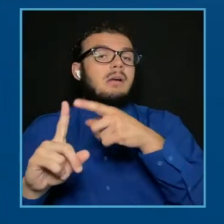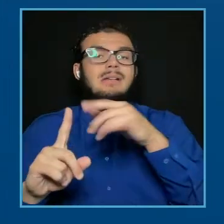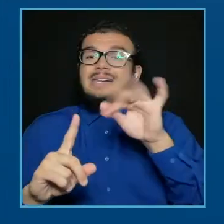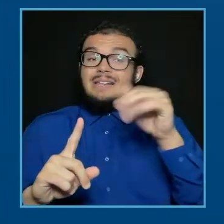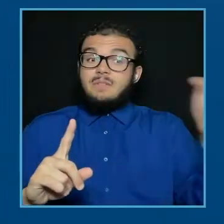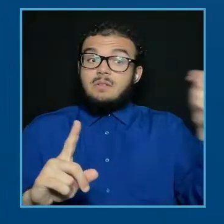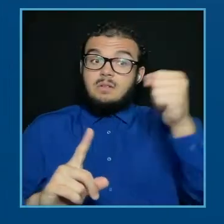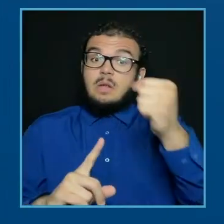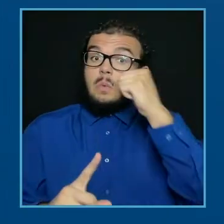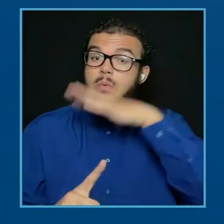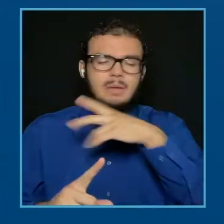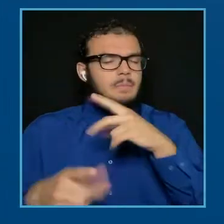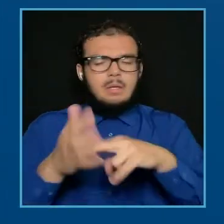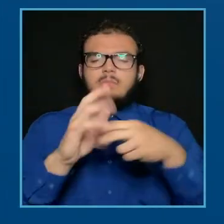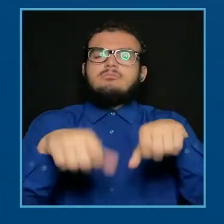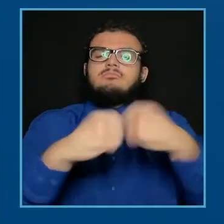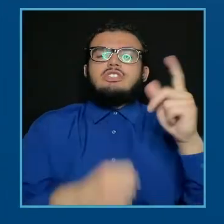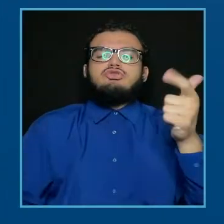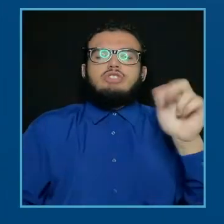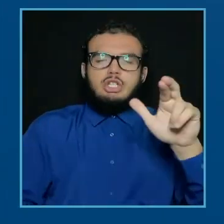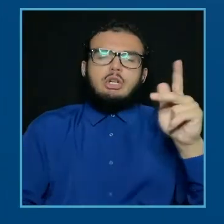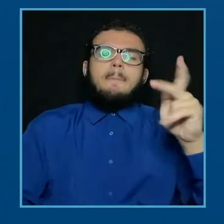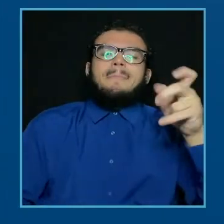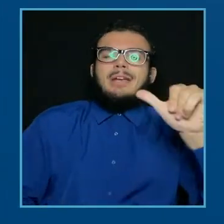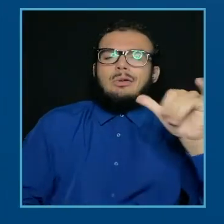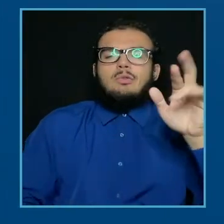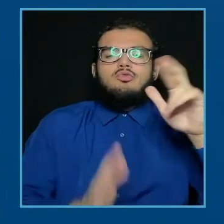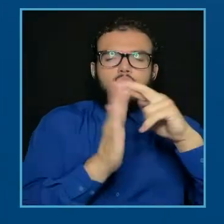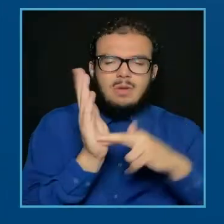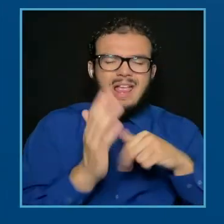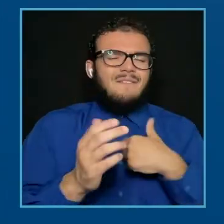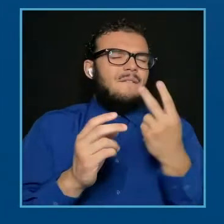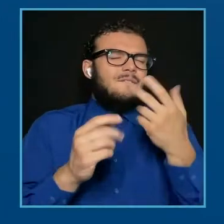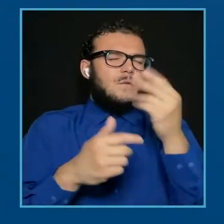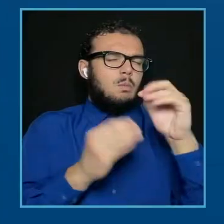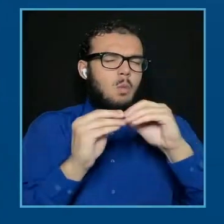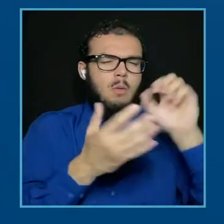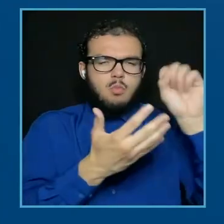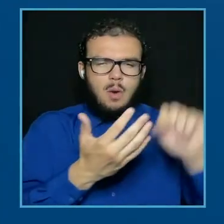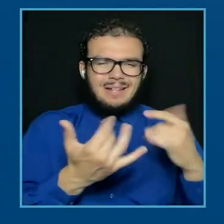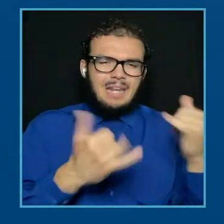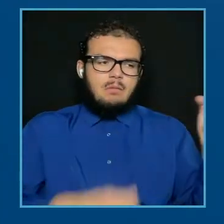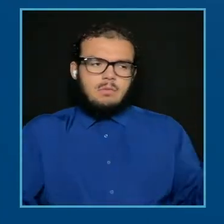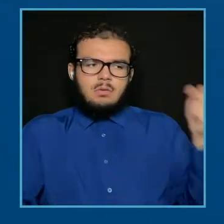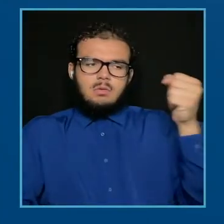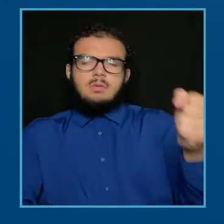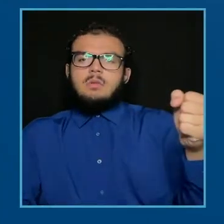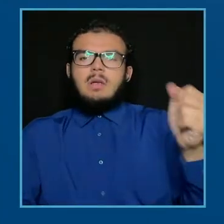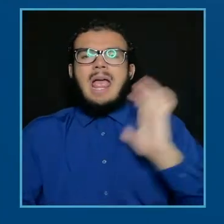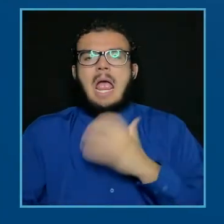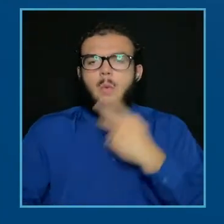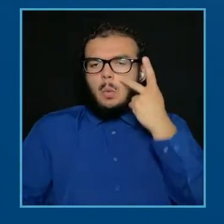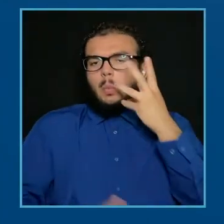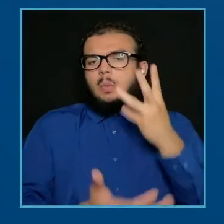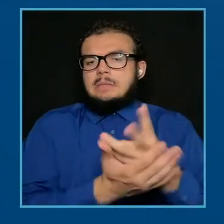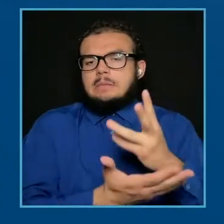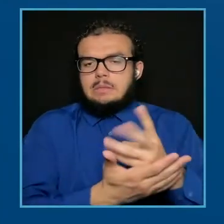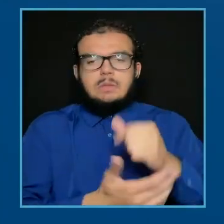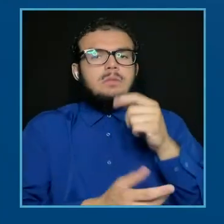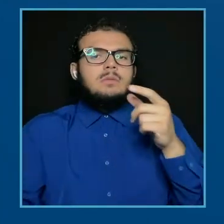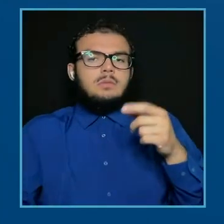rule. For right now, I have a couple more points, but right now I want to bring in our witness, Mr.